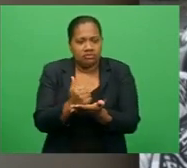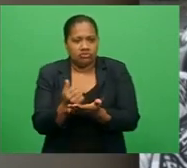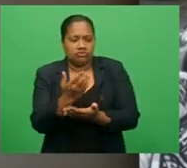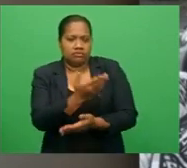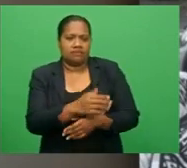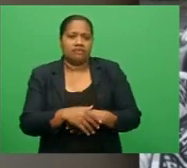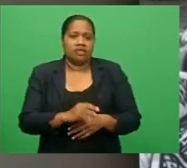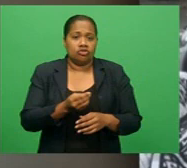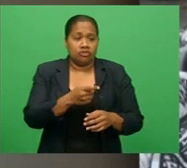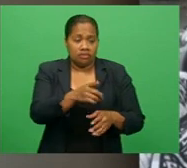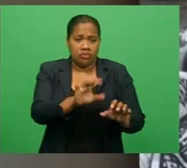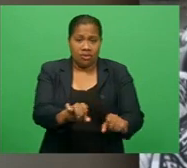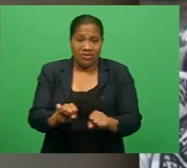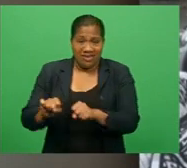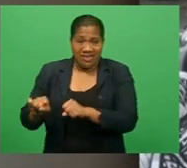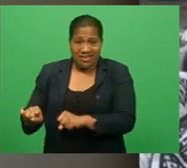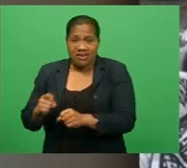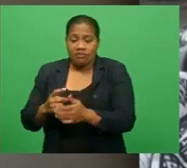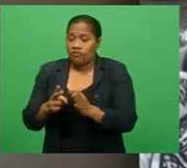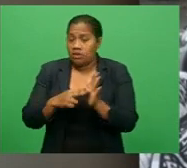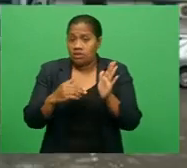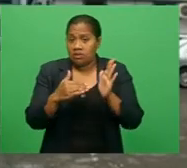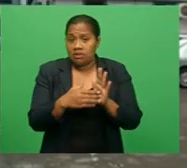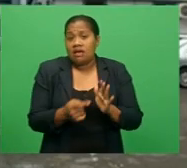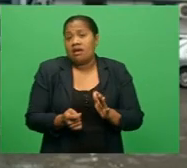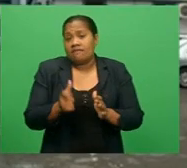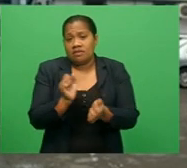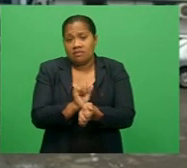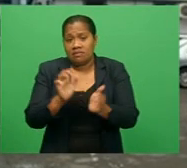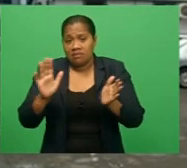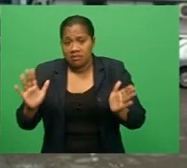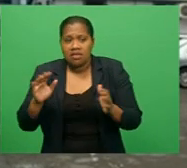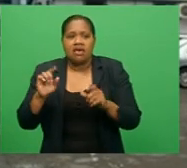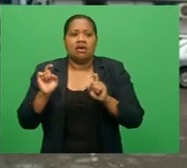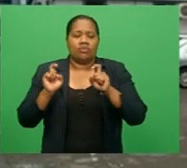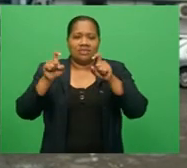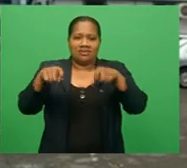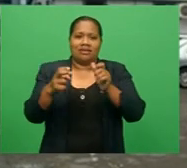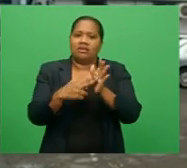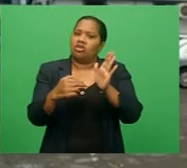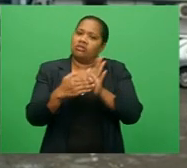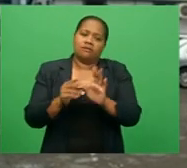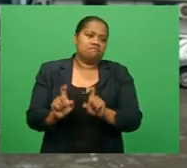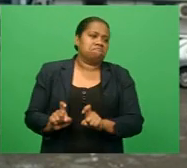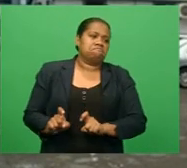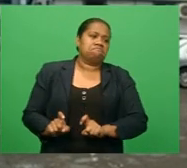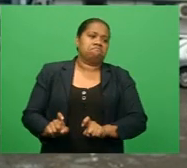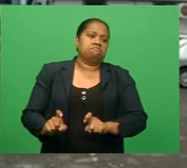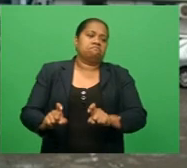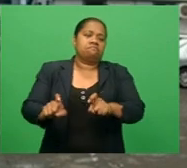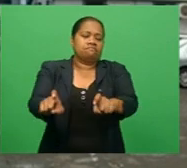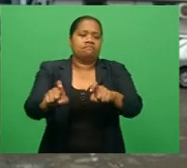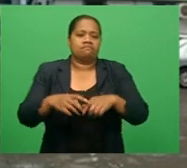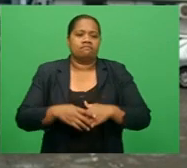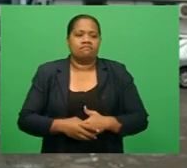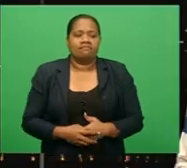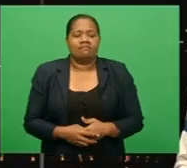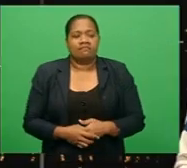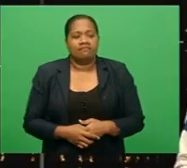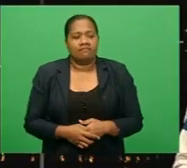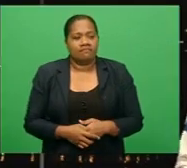in custody. He left for New Zealand after his release and has been there ever since. Pranita Prakash, FBC